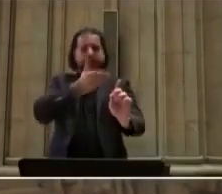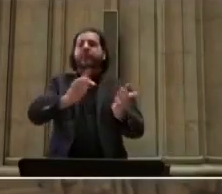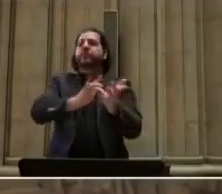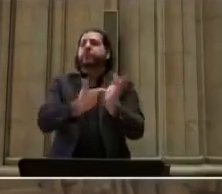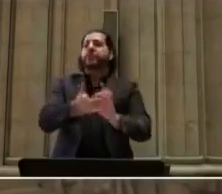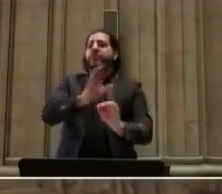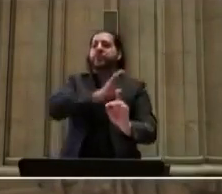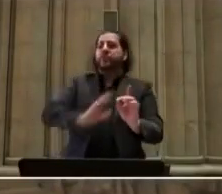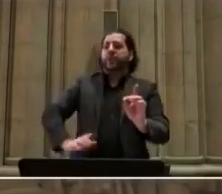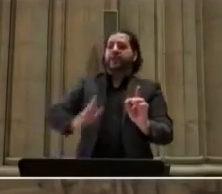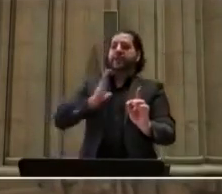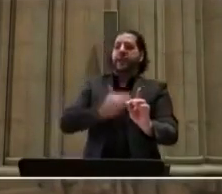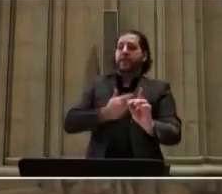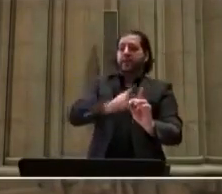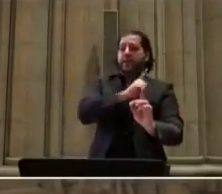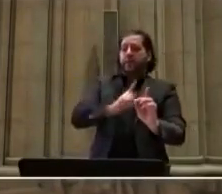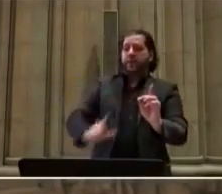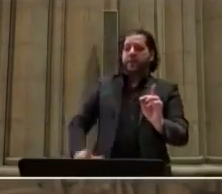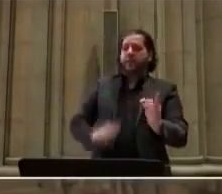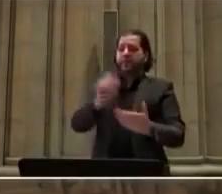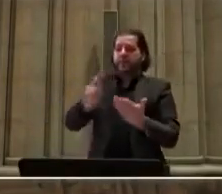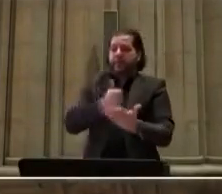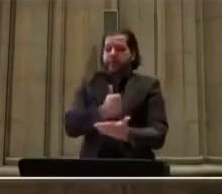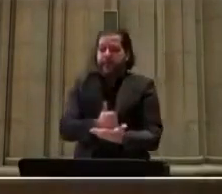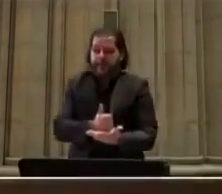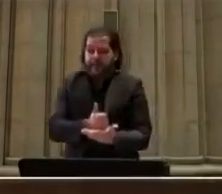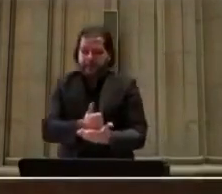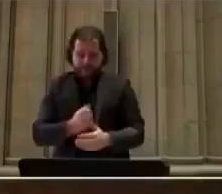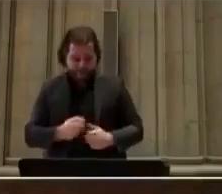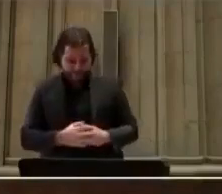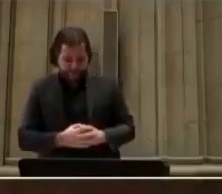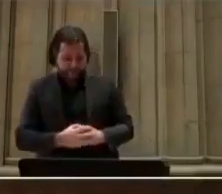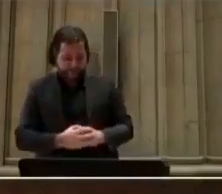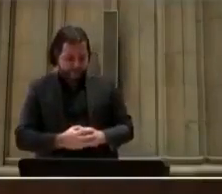our Lord. Amen.